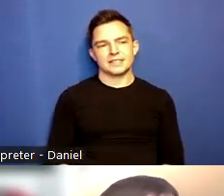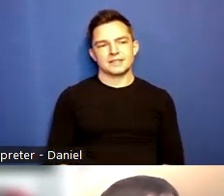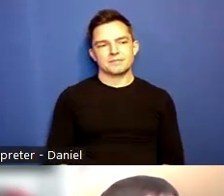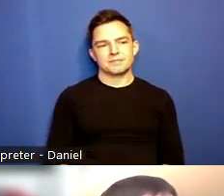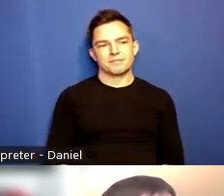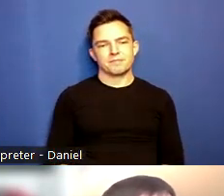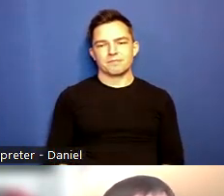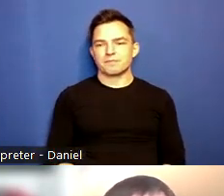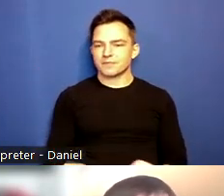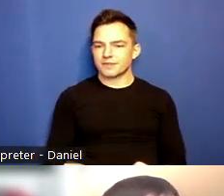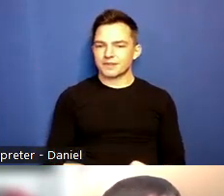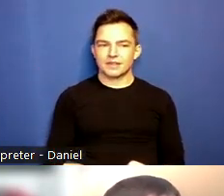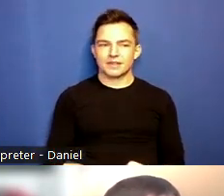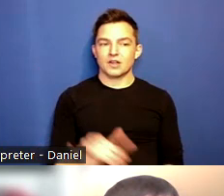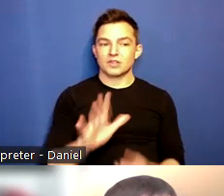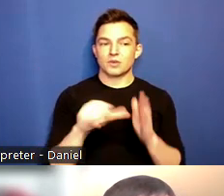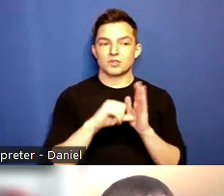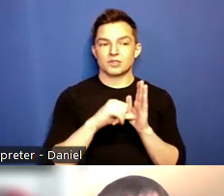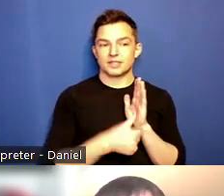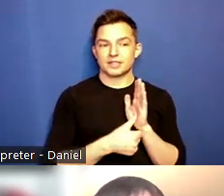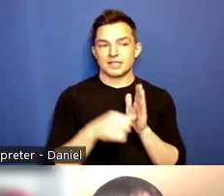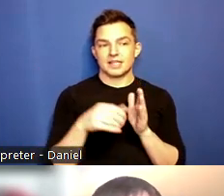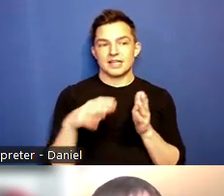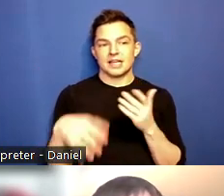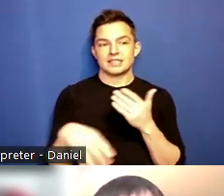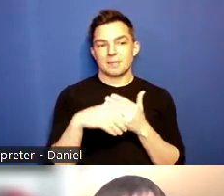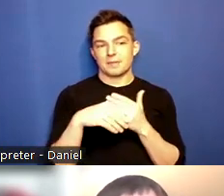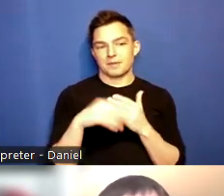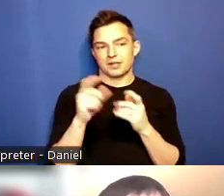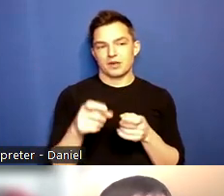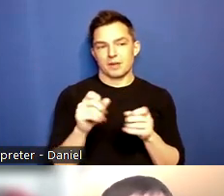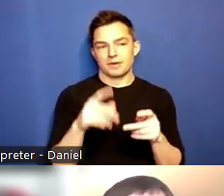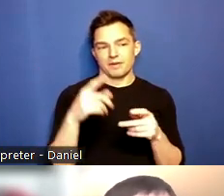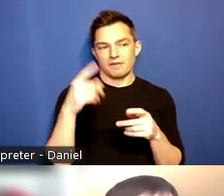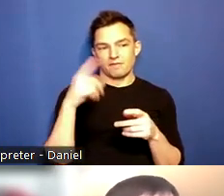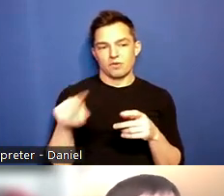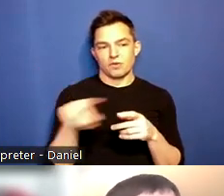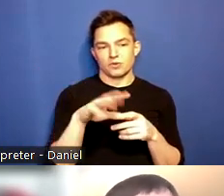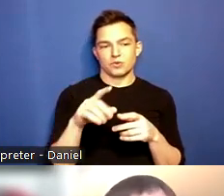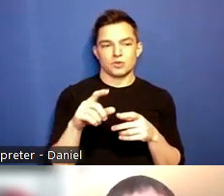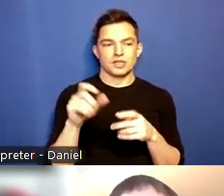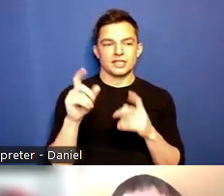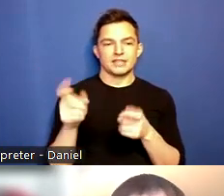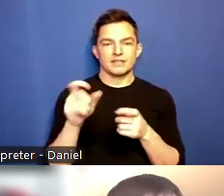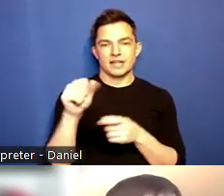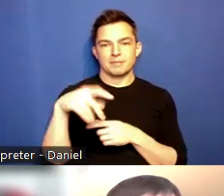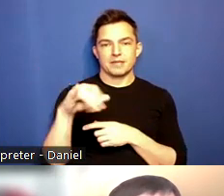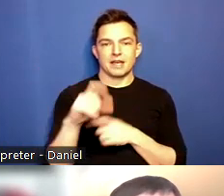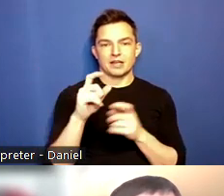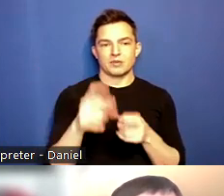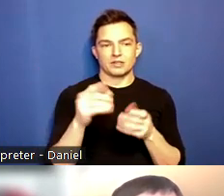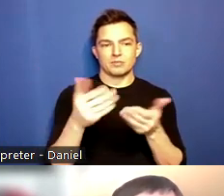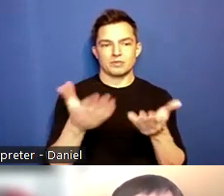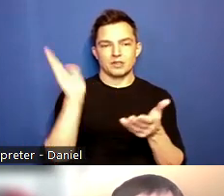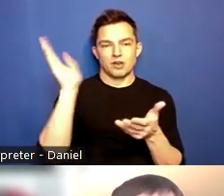And last, I want to highlight a supplemental grant opportunity for presenters who are awarded SPI grants to present an artist or